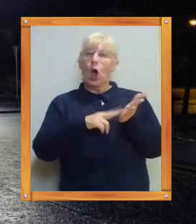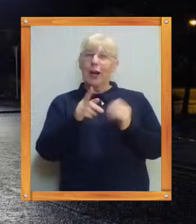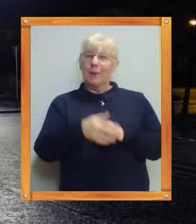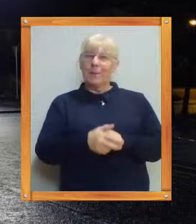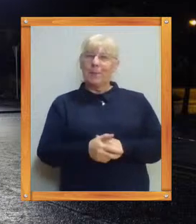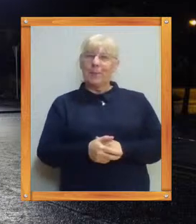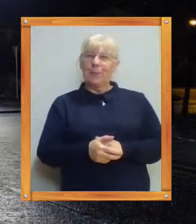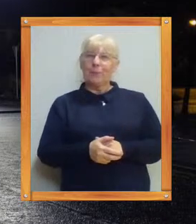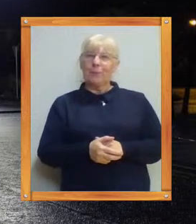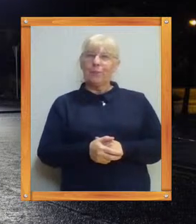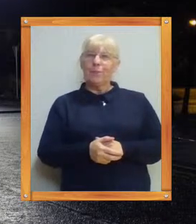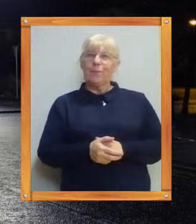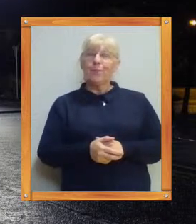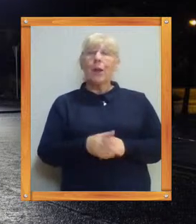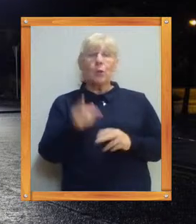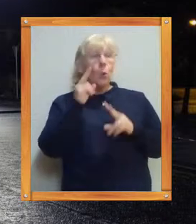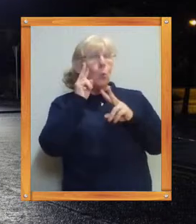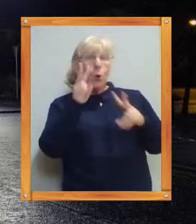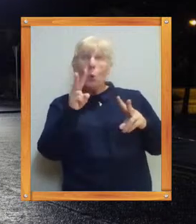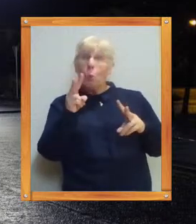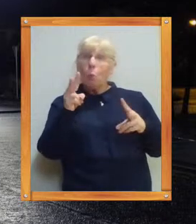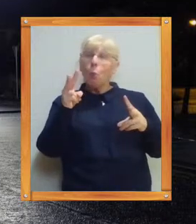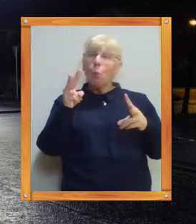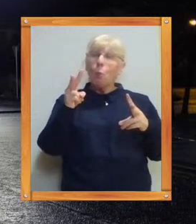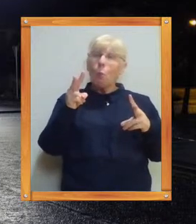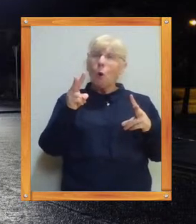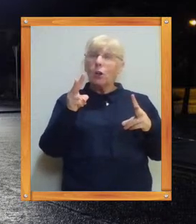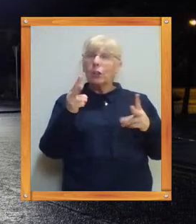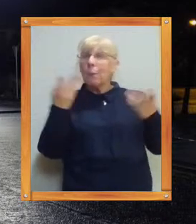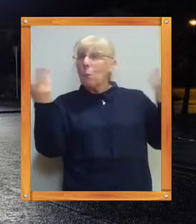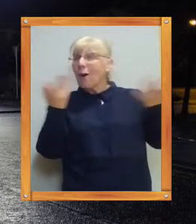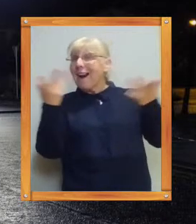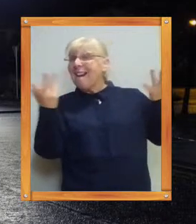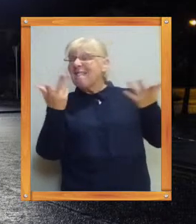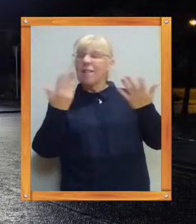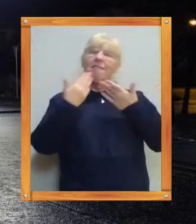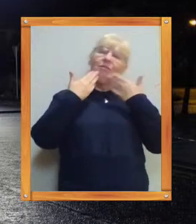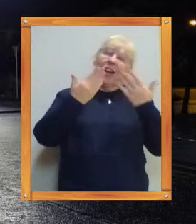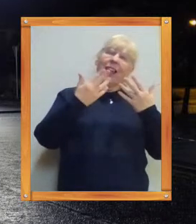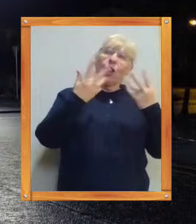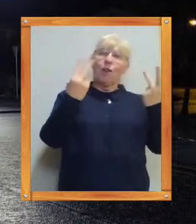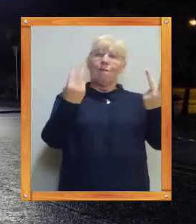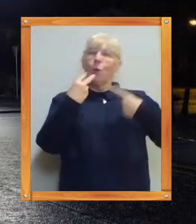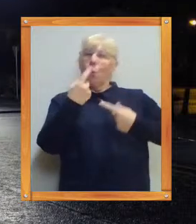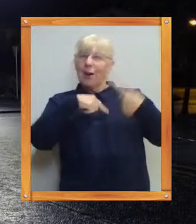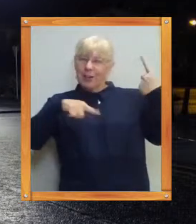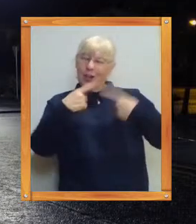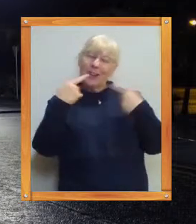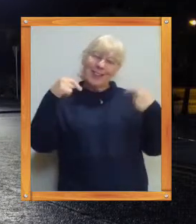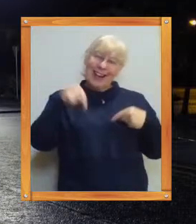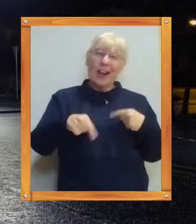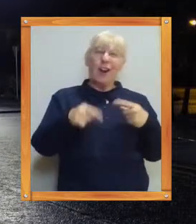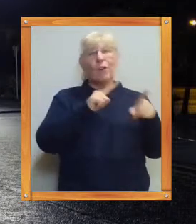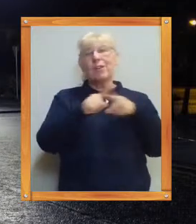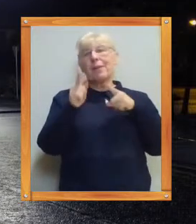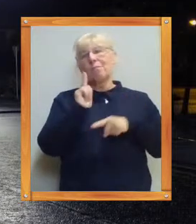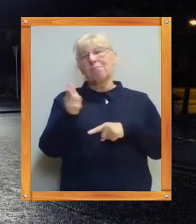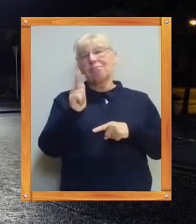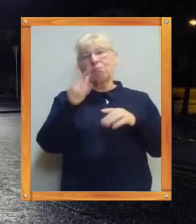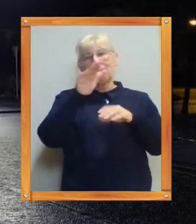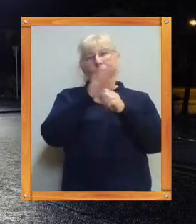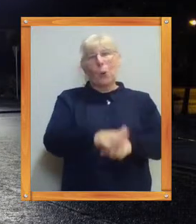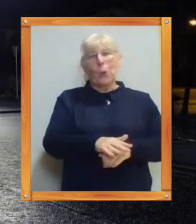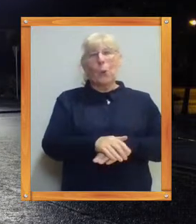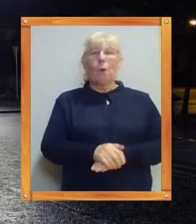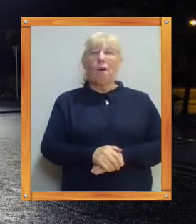spending your Friday night with our very special 2020 Christmas light switch on. Lots of you, hundreds of you watching me over on